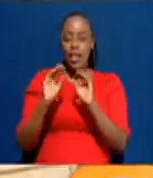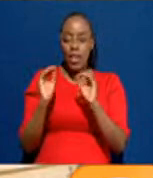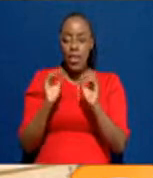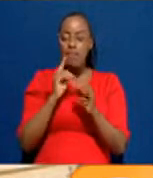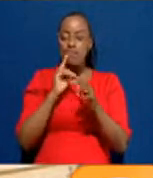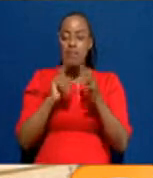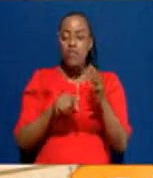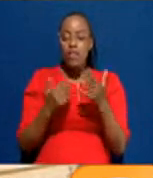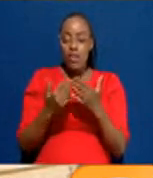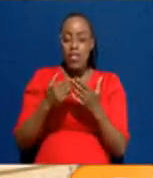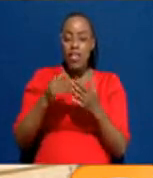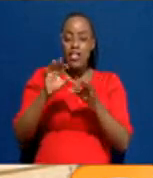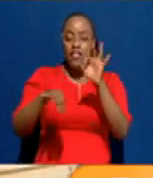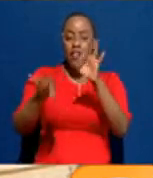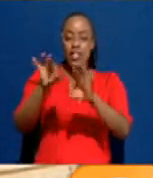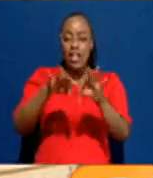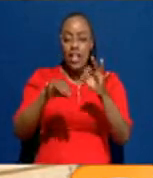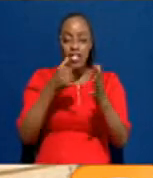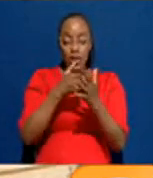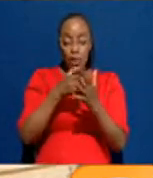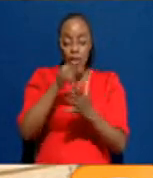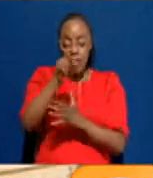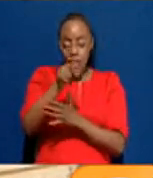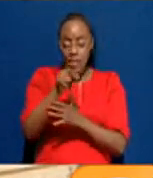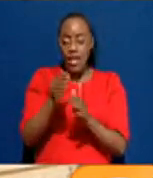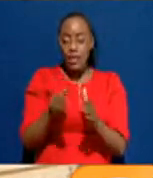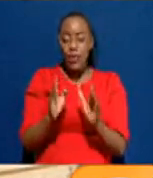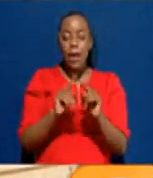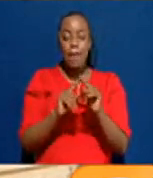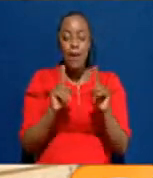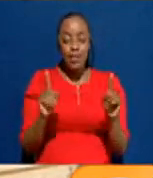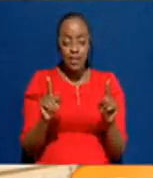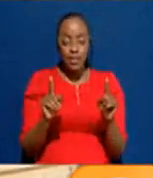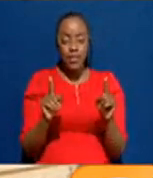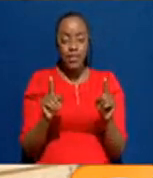that inorganic fertilizer is bad in that sense, but